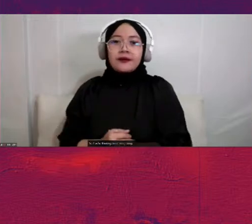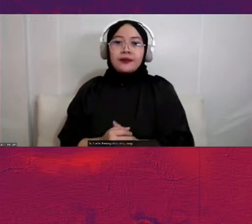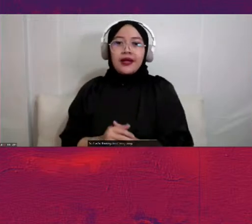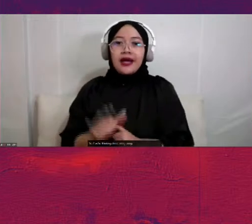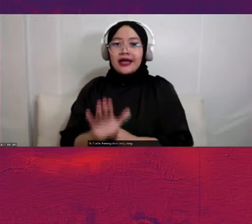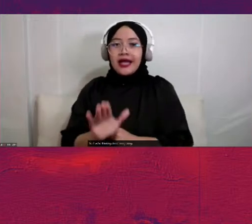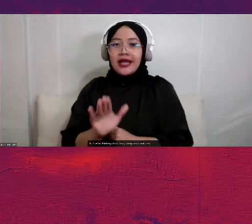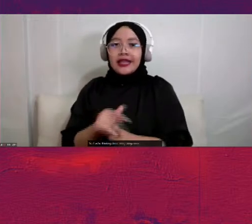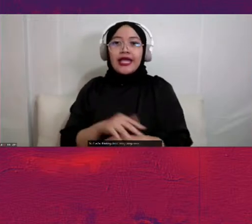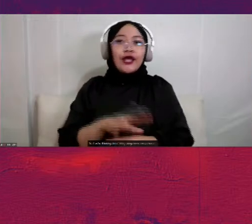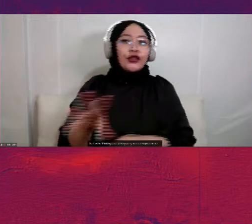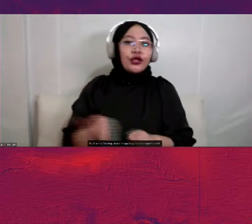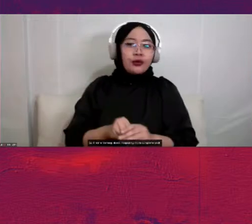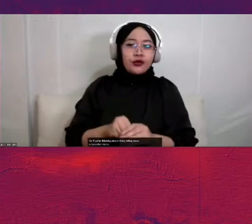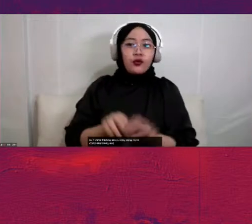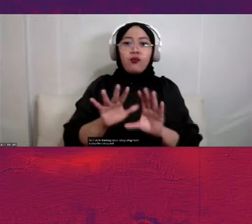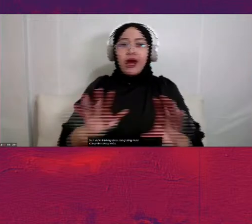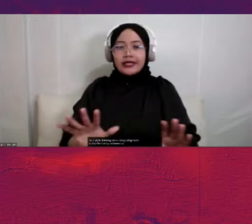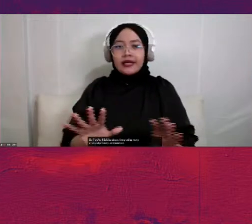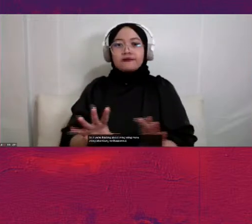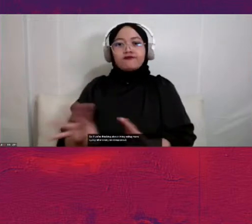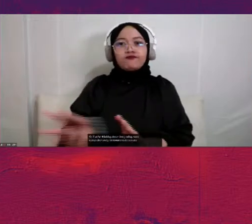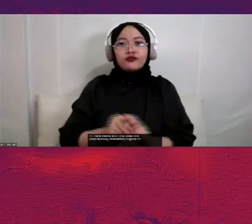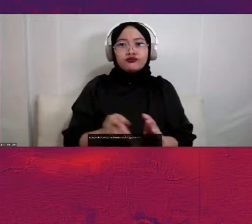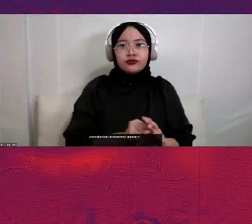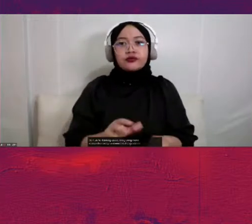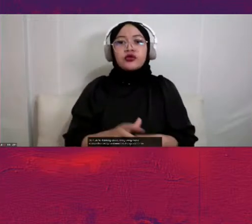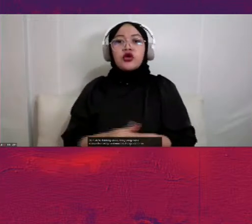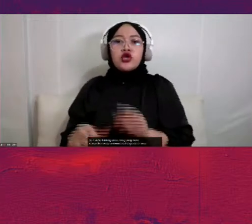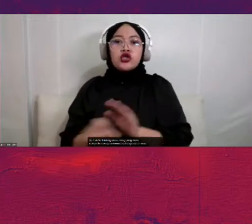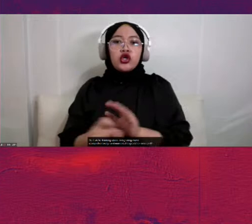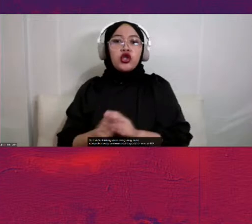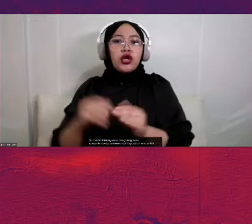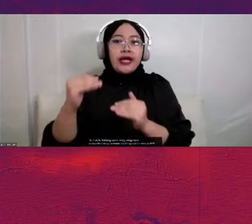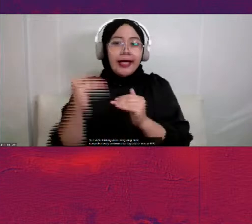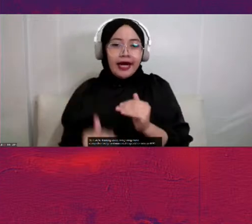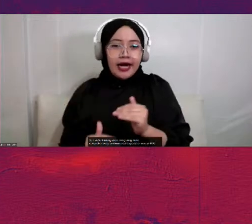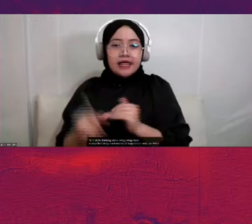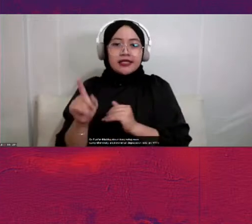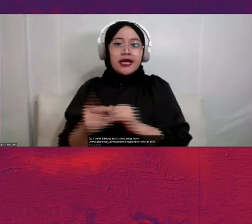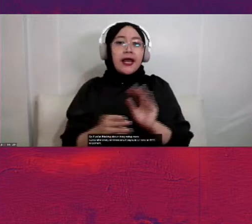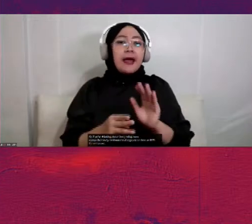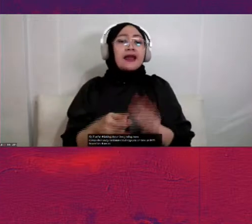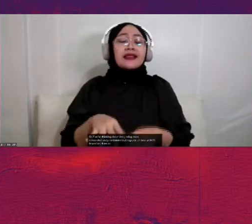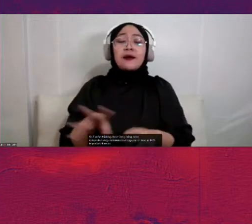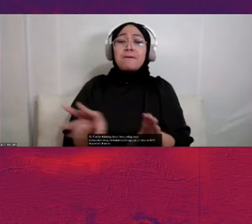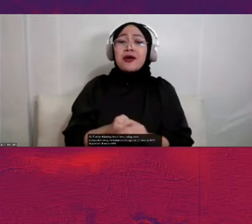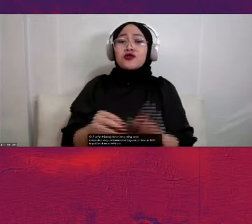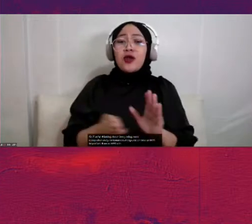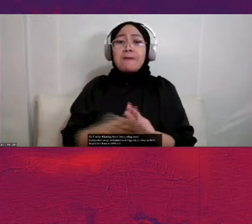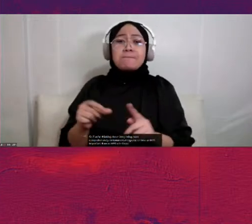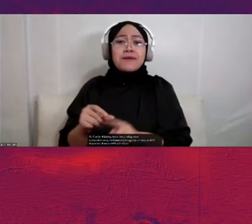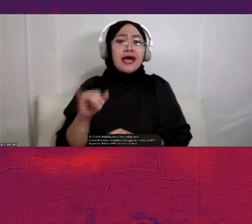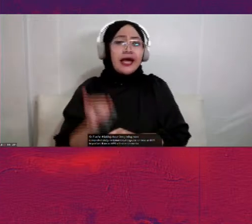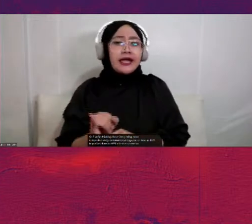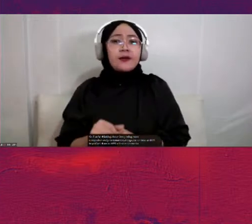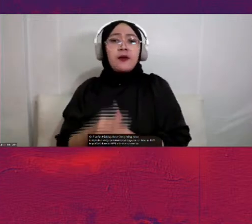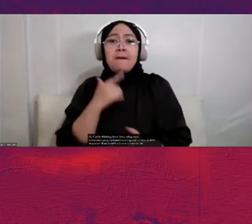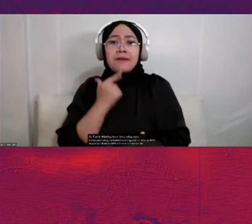integrating more comprehensively environmental degradation into an MPI or enhance an MPI with